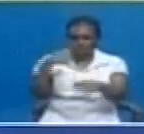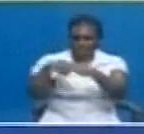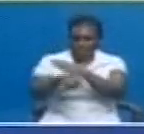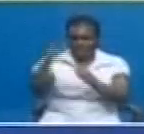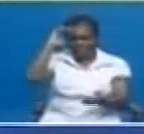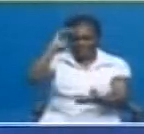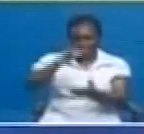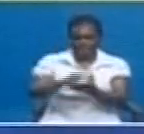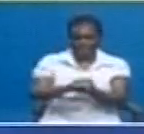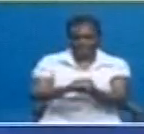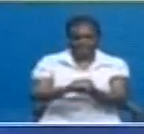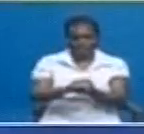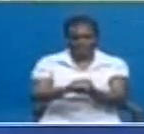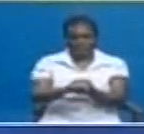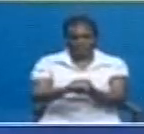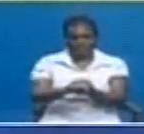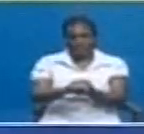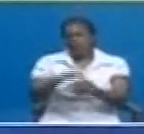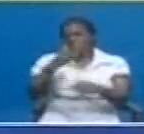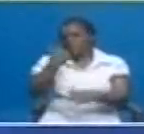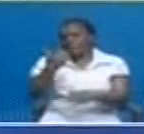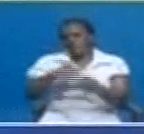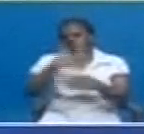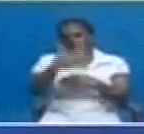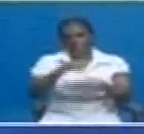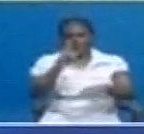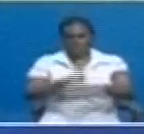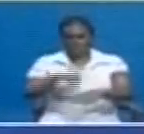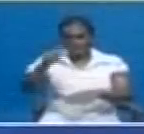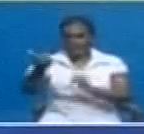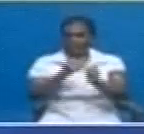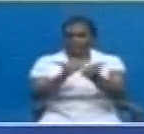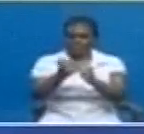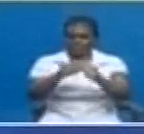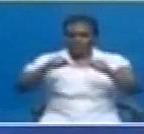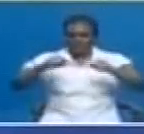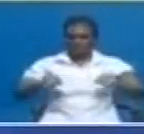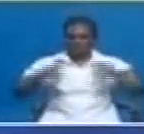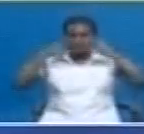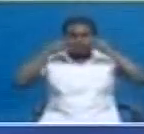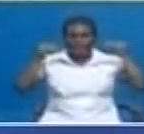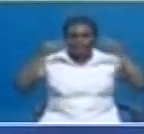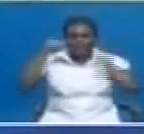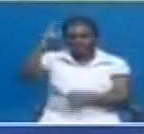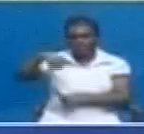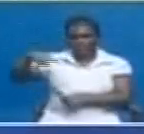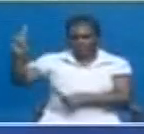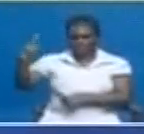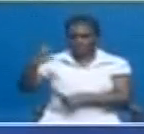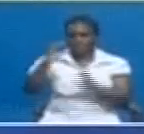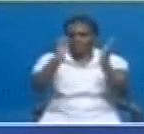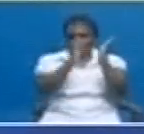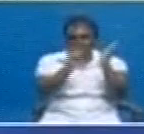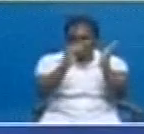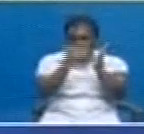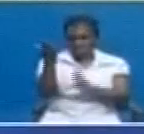Na naamini mechi ijayo kama mambo yatakuwa mazuri tutaibuka na ushindi. In another encounter, Sofapaka emerged 2-0 victors over City Stars at Kenyatta